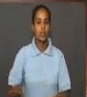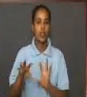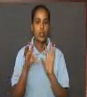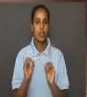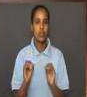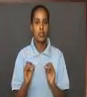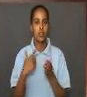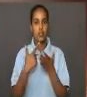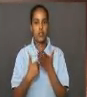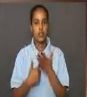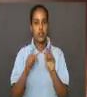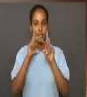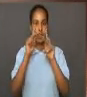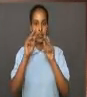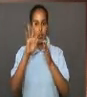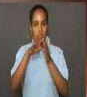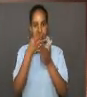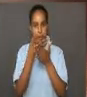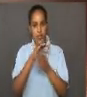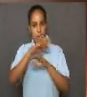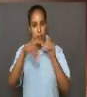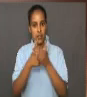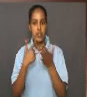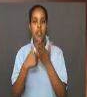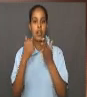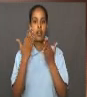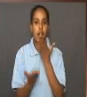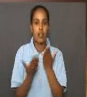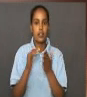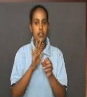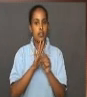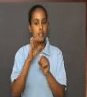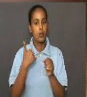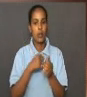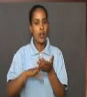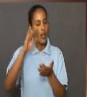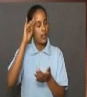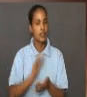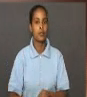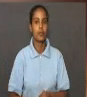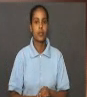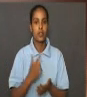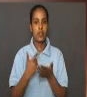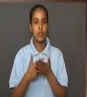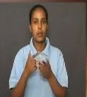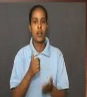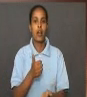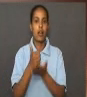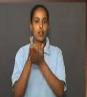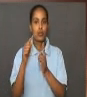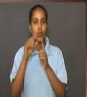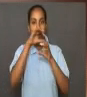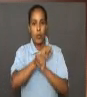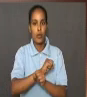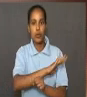Students, this table summarizes the criteria we have just learned. This will help to